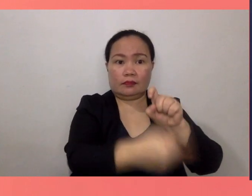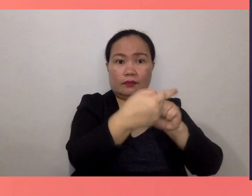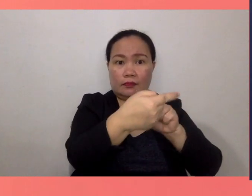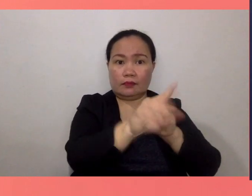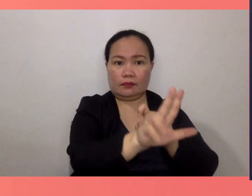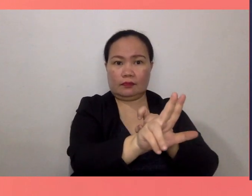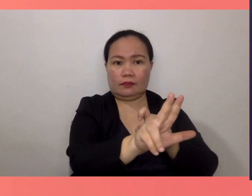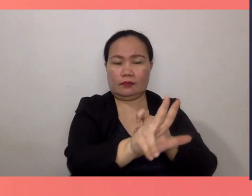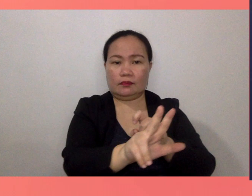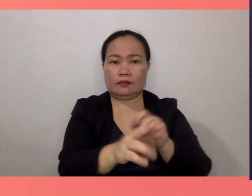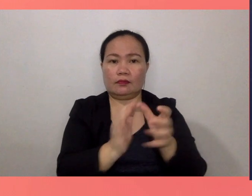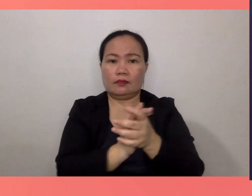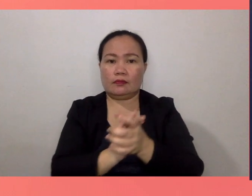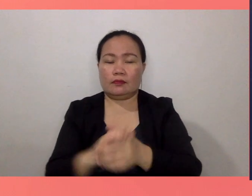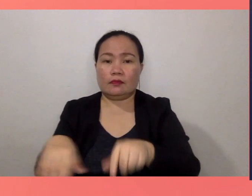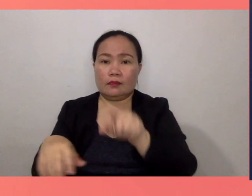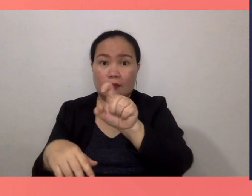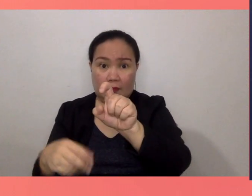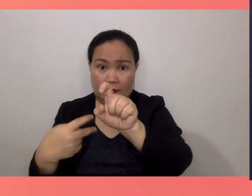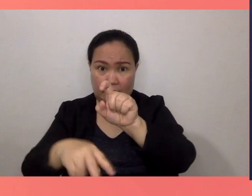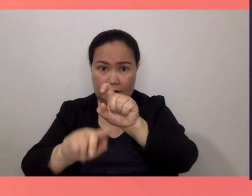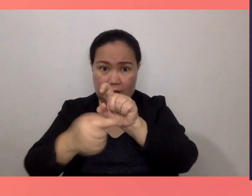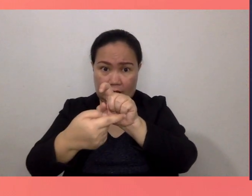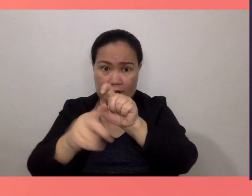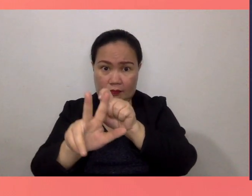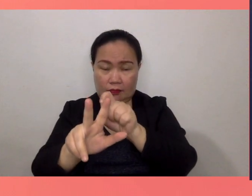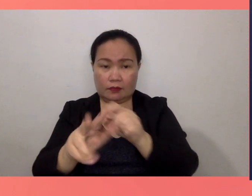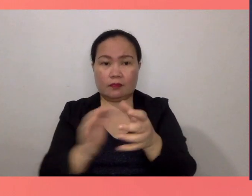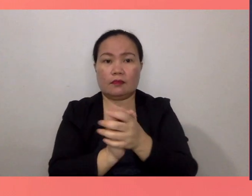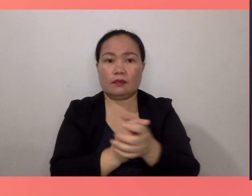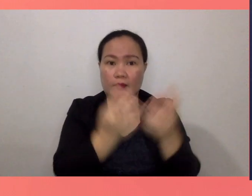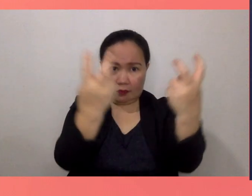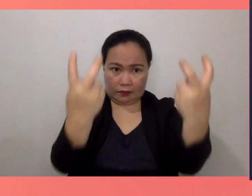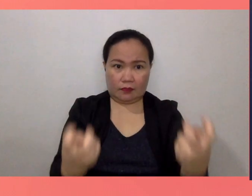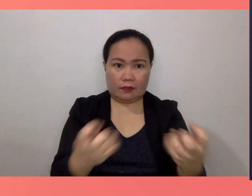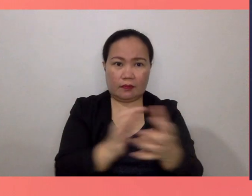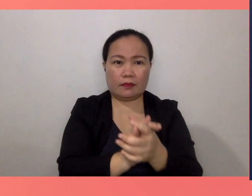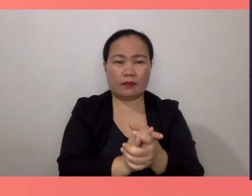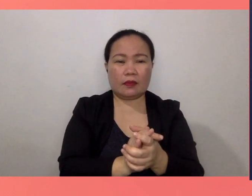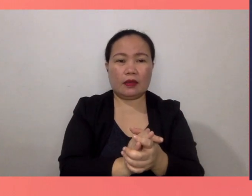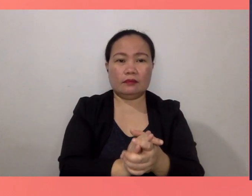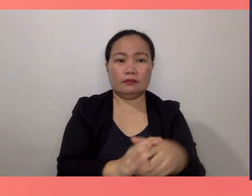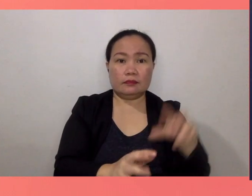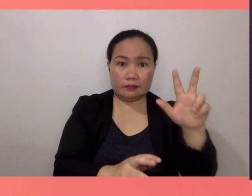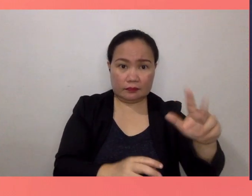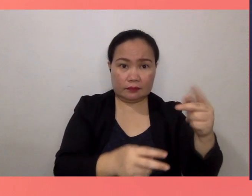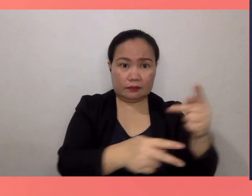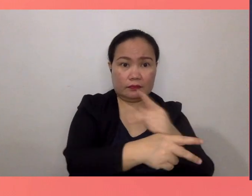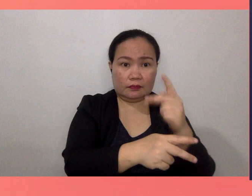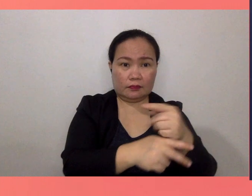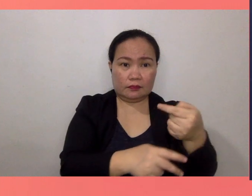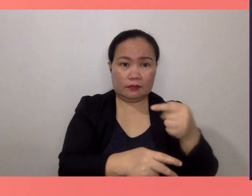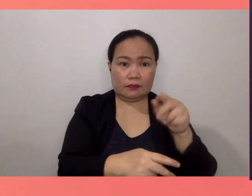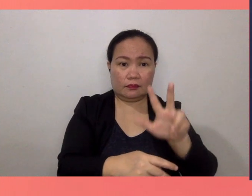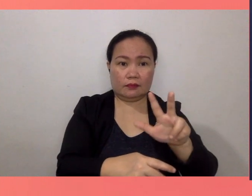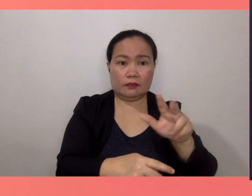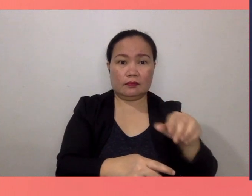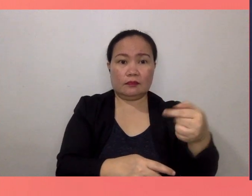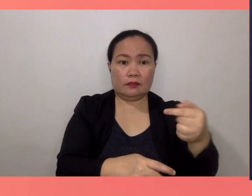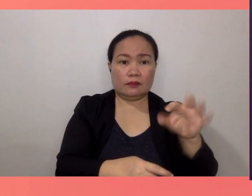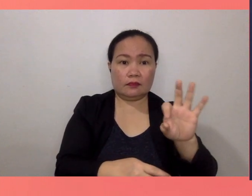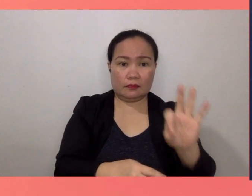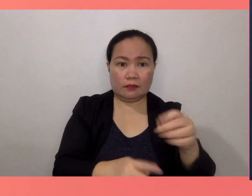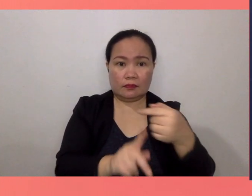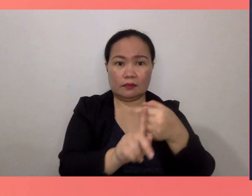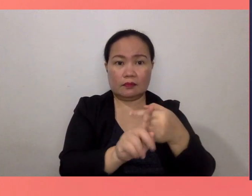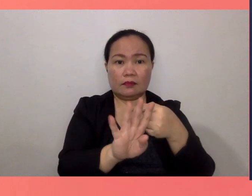plus 4, negative 3 minus 2. And negative 3 times negative 3, that is 9, or negative